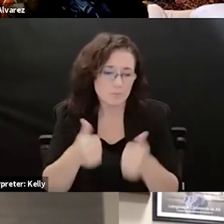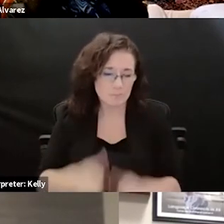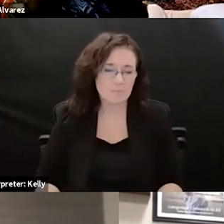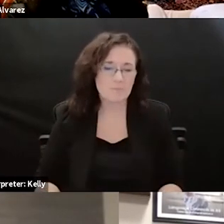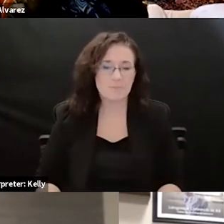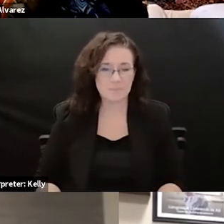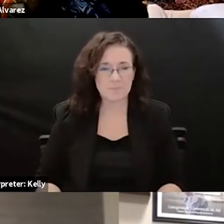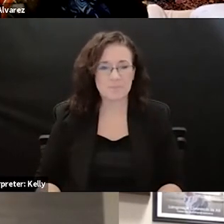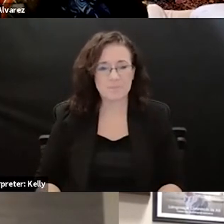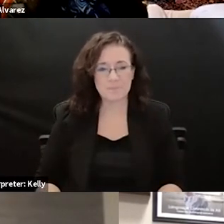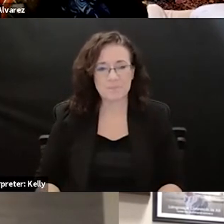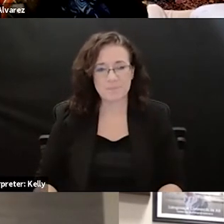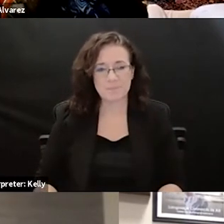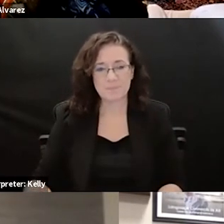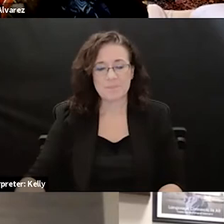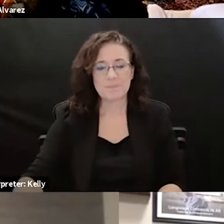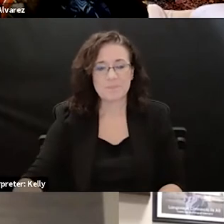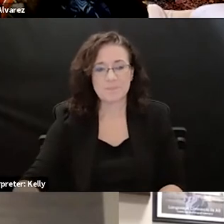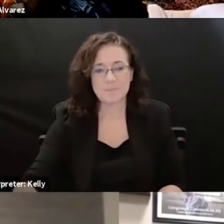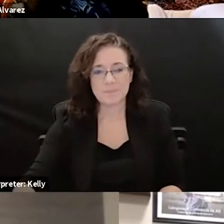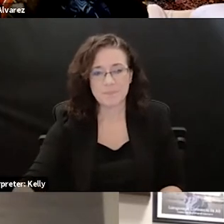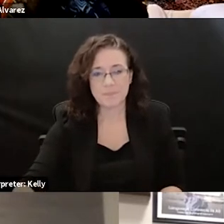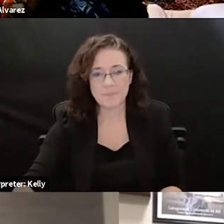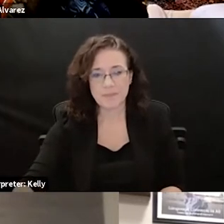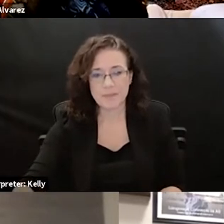next we have jennifer hale